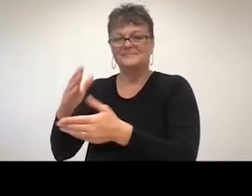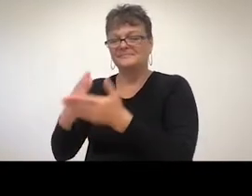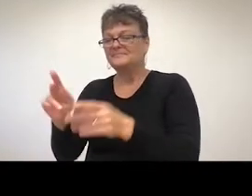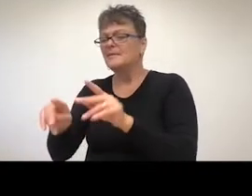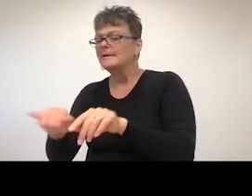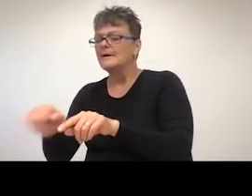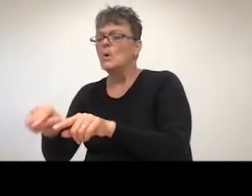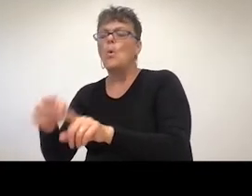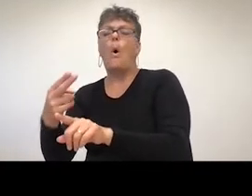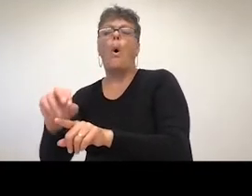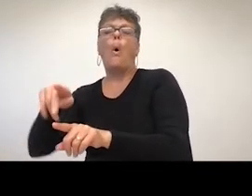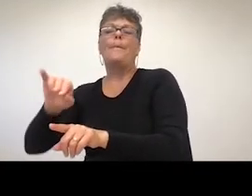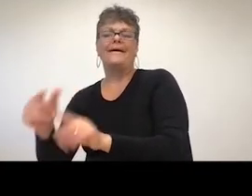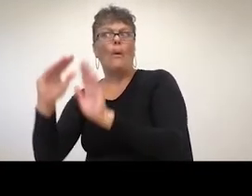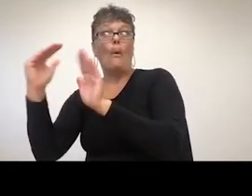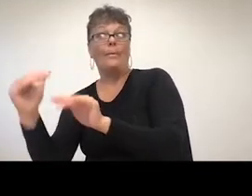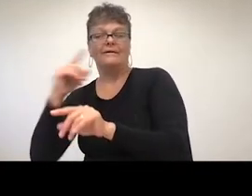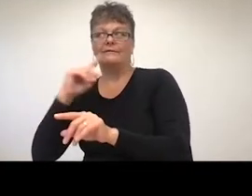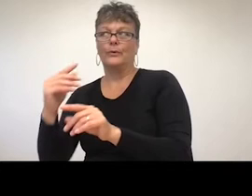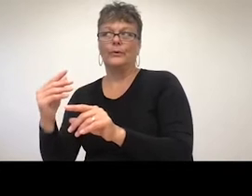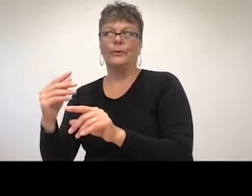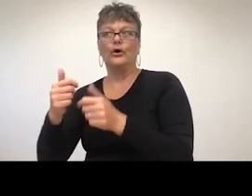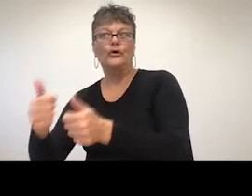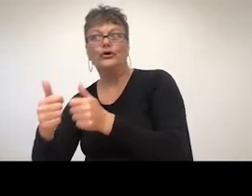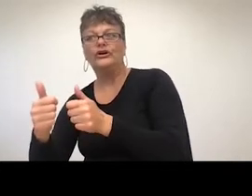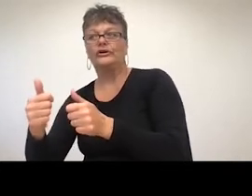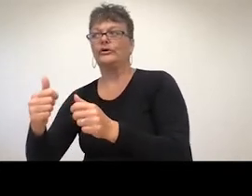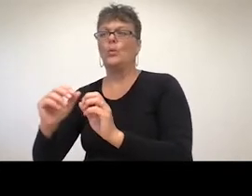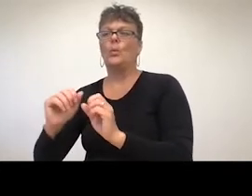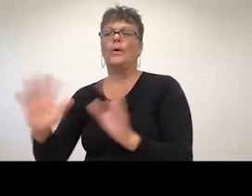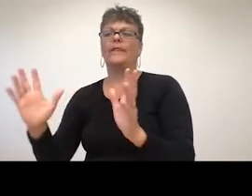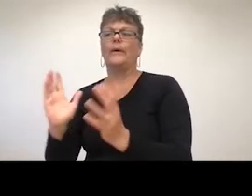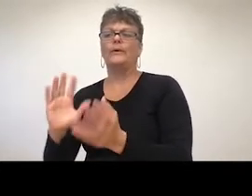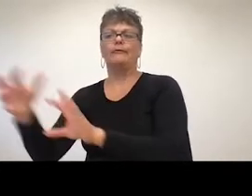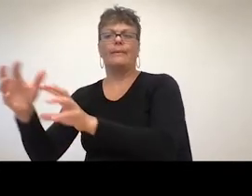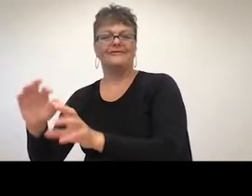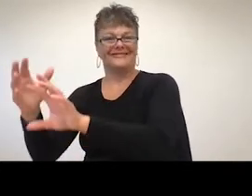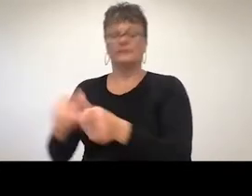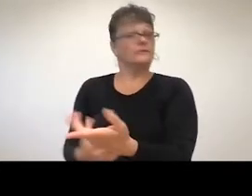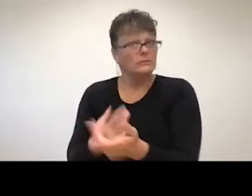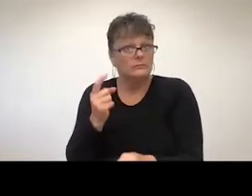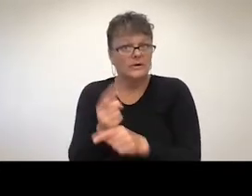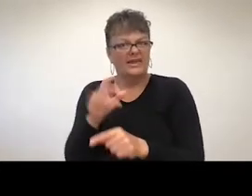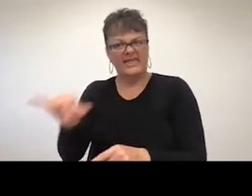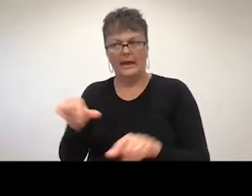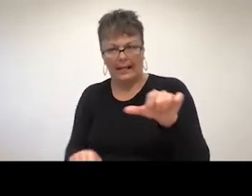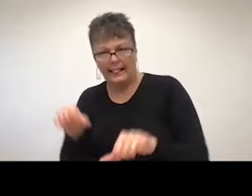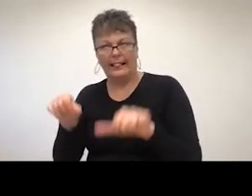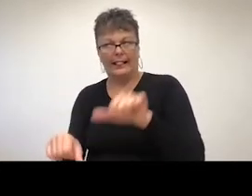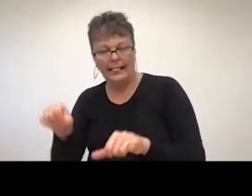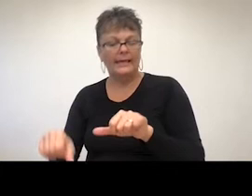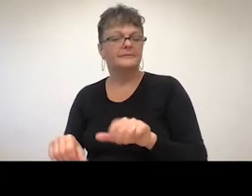we're hoping for a great year with no interruptions. There is that degree of uncertainty. I would argue that based on